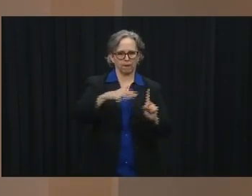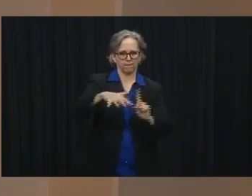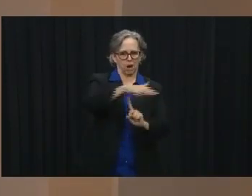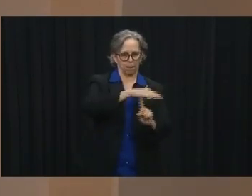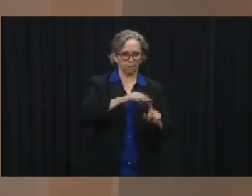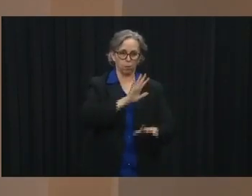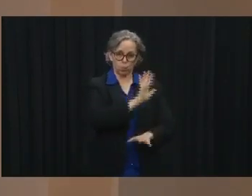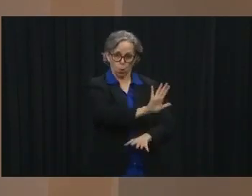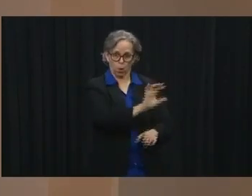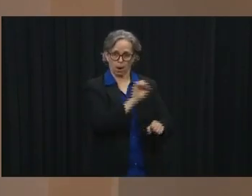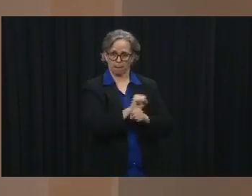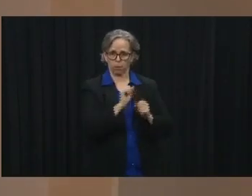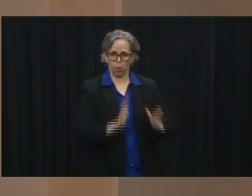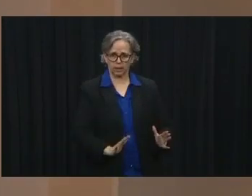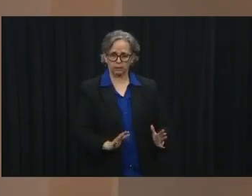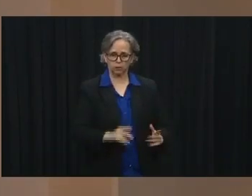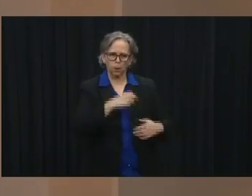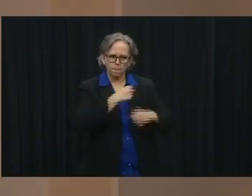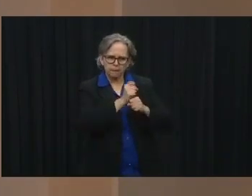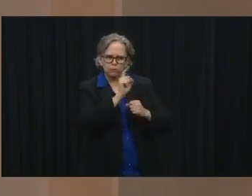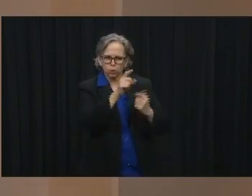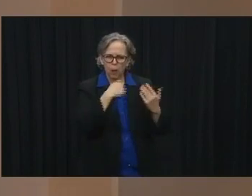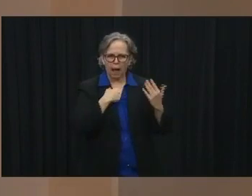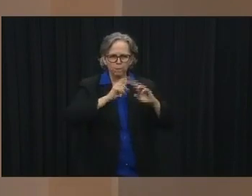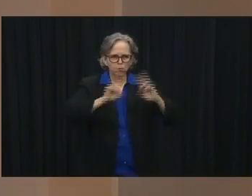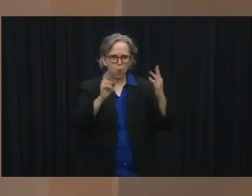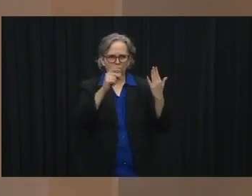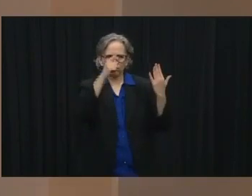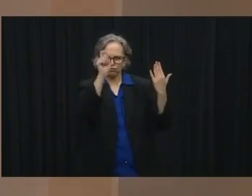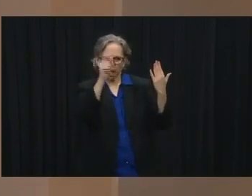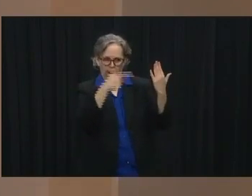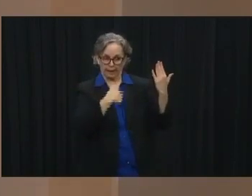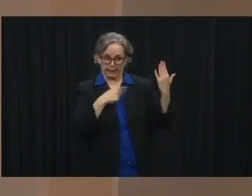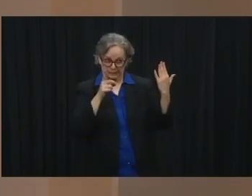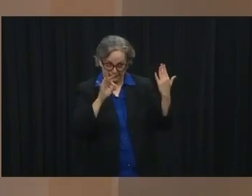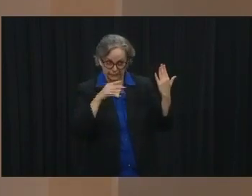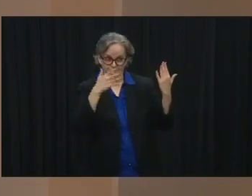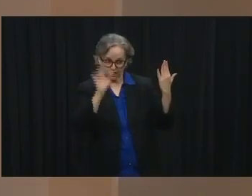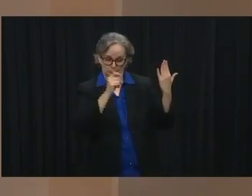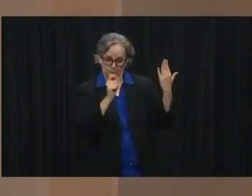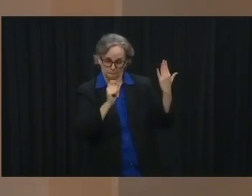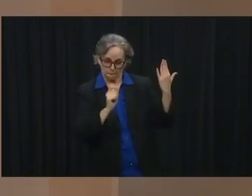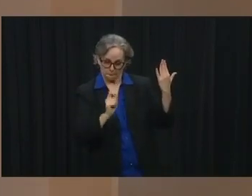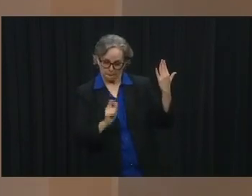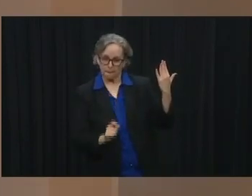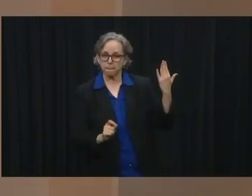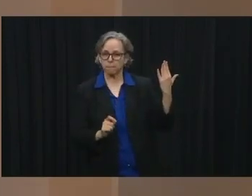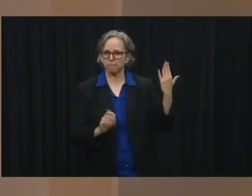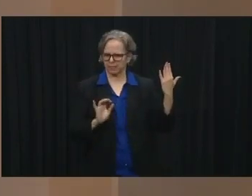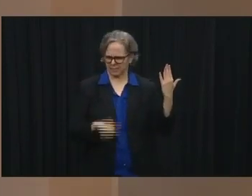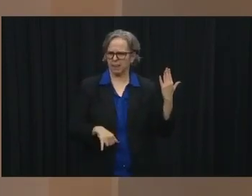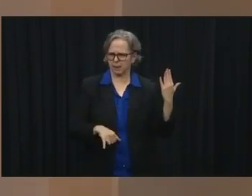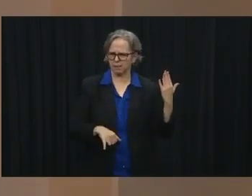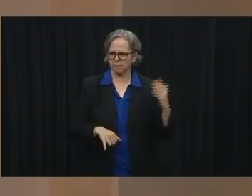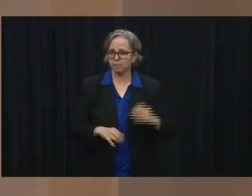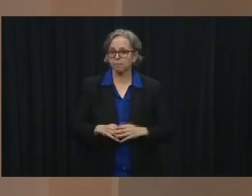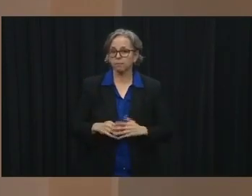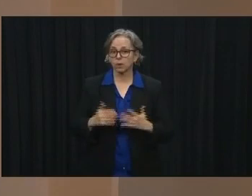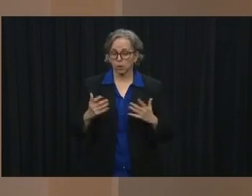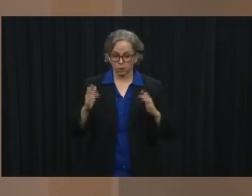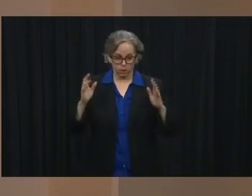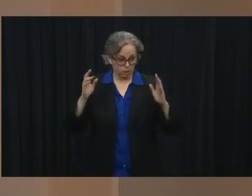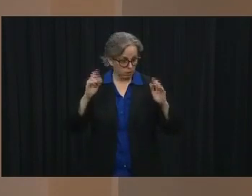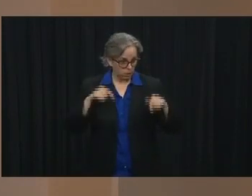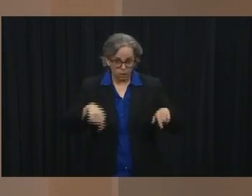that even when we start to come out of this, we're going to need to continue those safe workplace regulations. So even if you're not a business